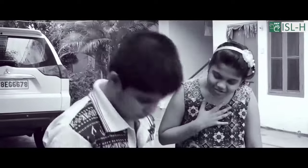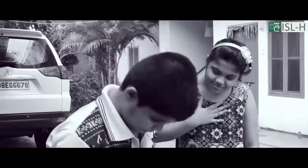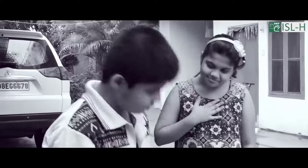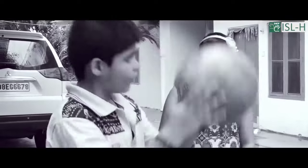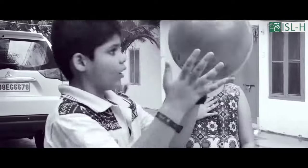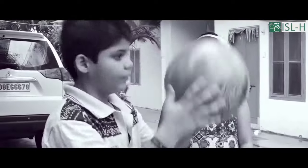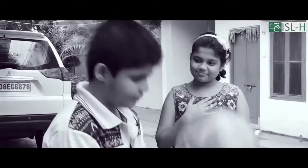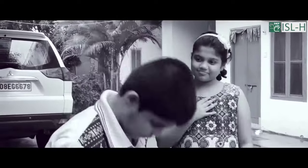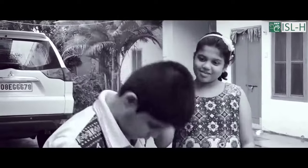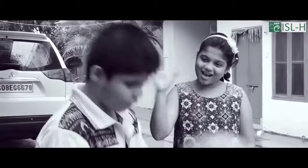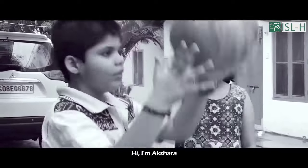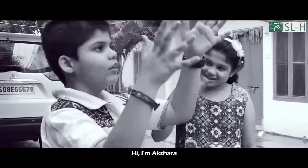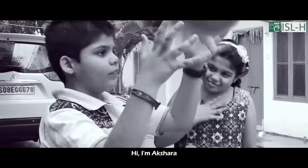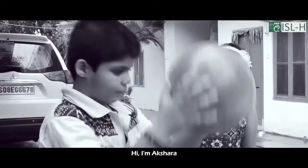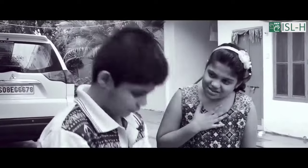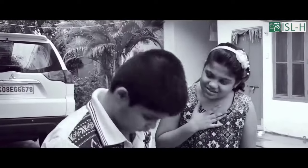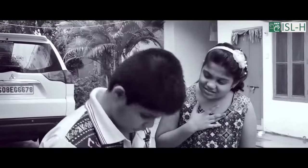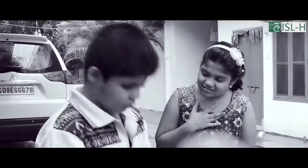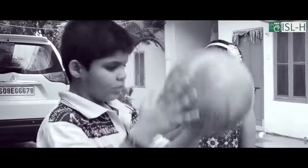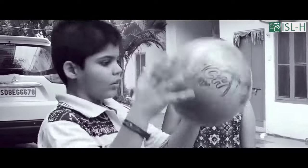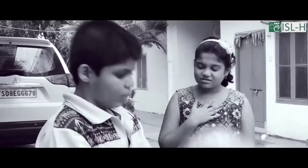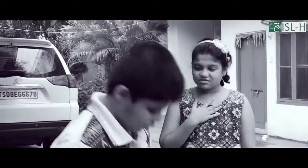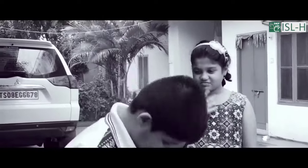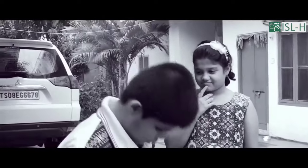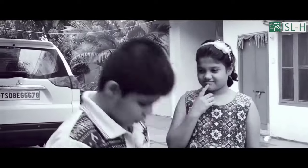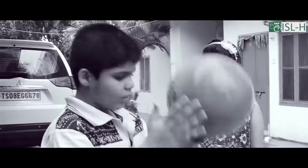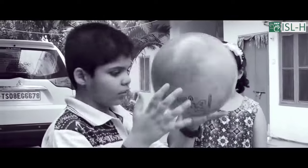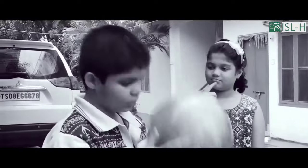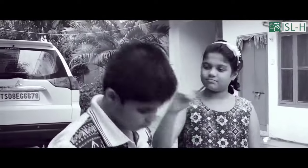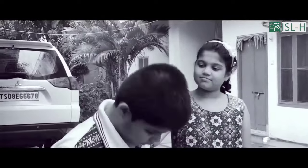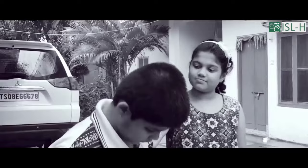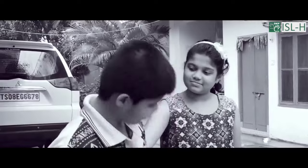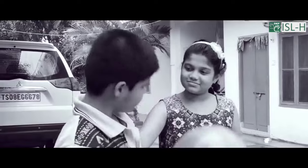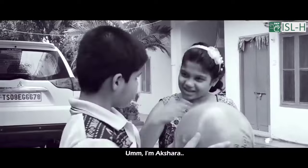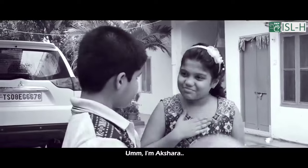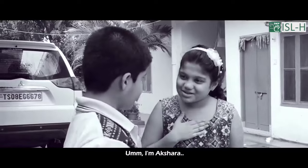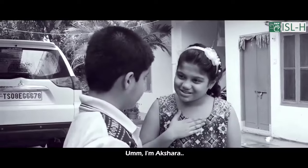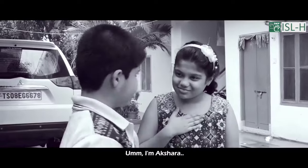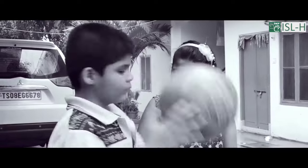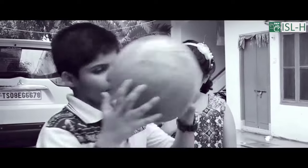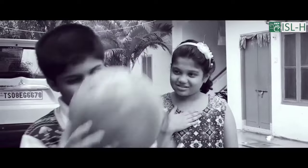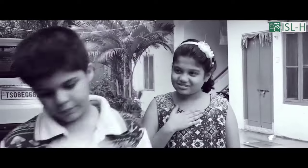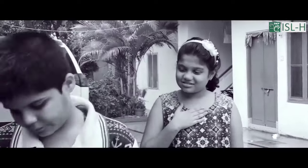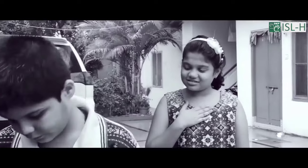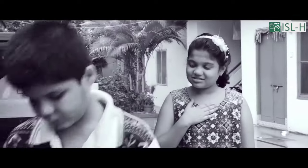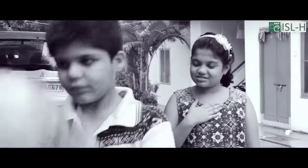Akshara. Hi, I'm Akshara. I'm Akshara.